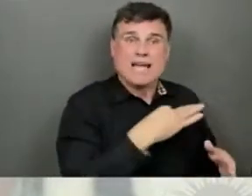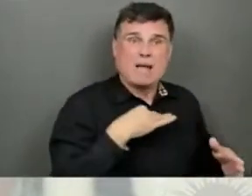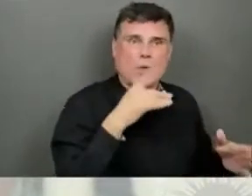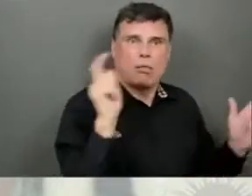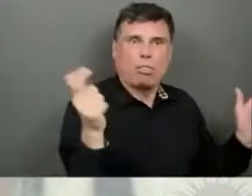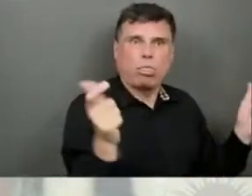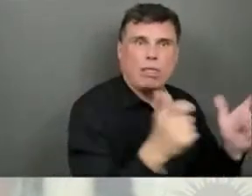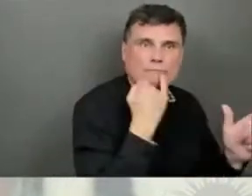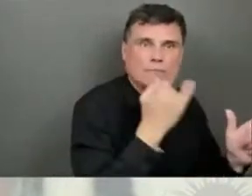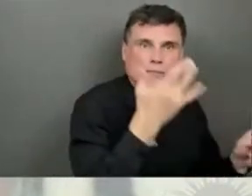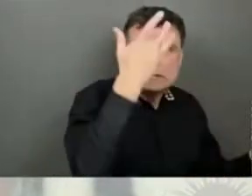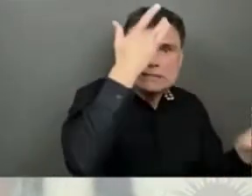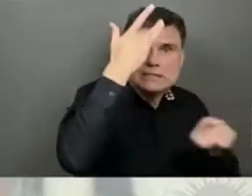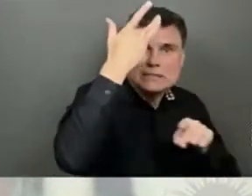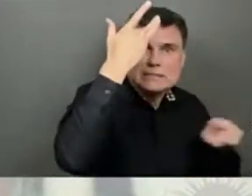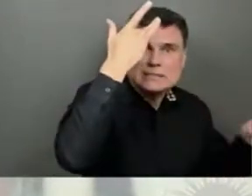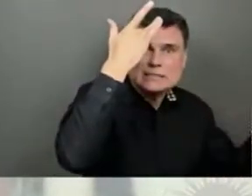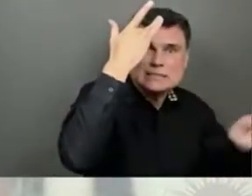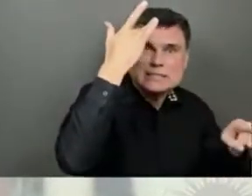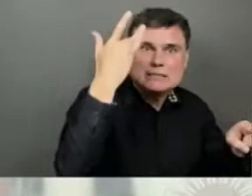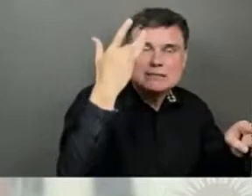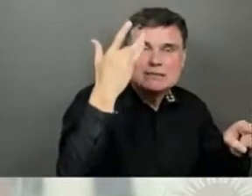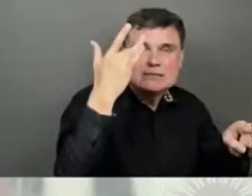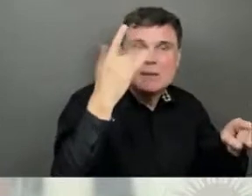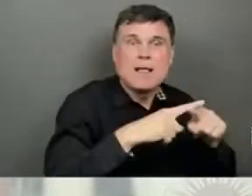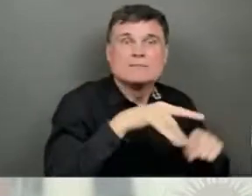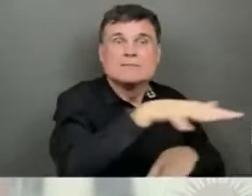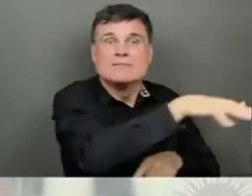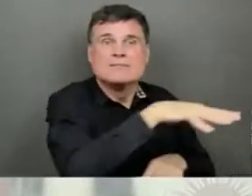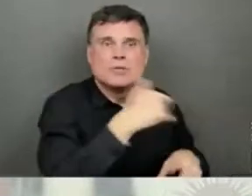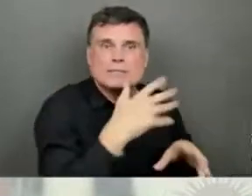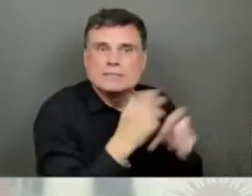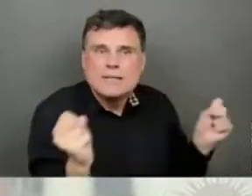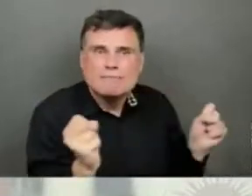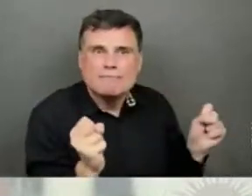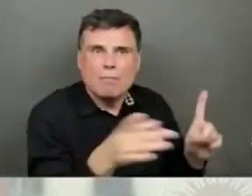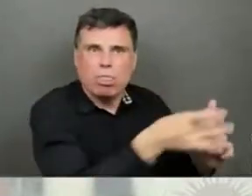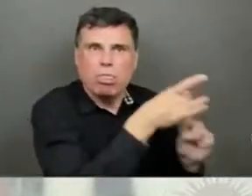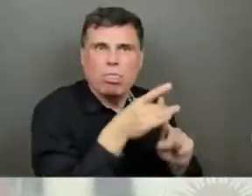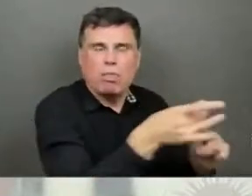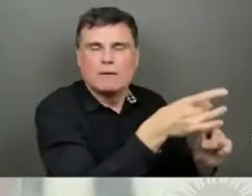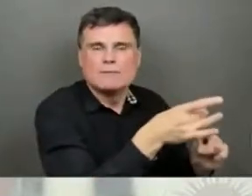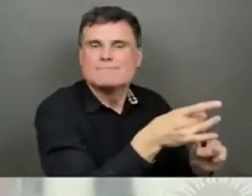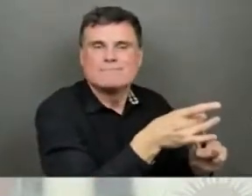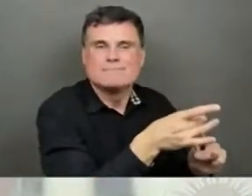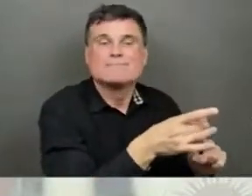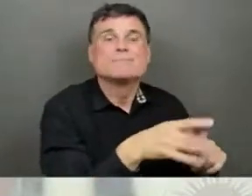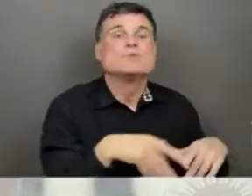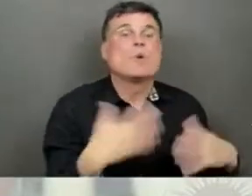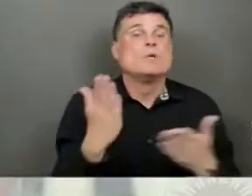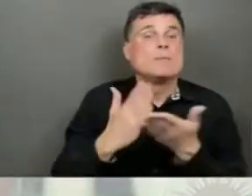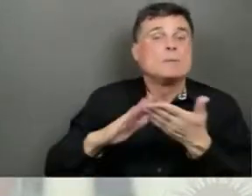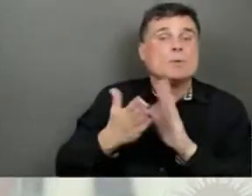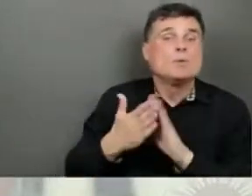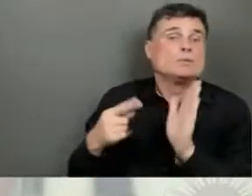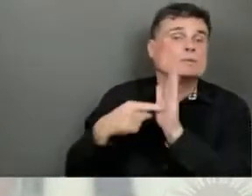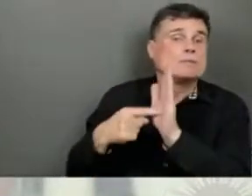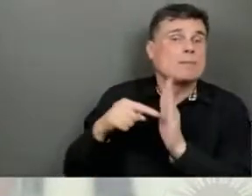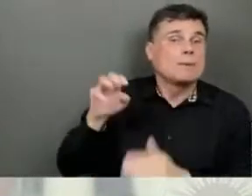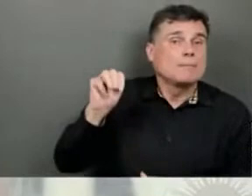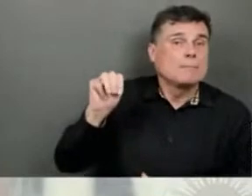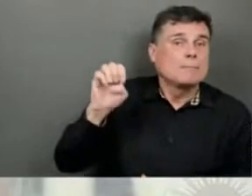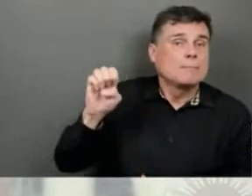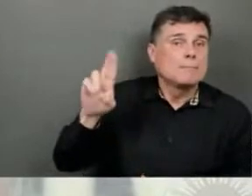But our plan in Merritt, just as our plan in Port Hardy and in other communities, is to take action to support